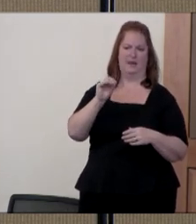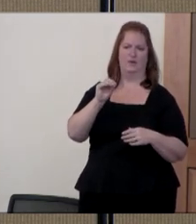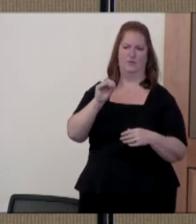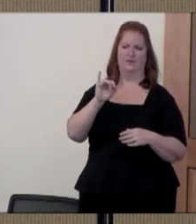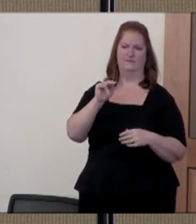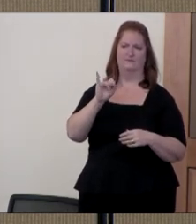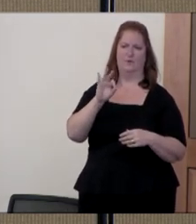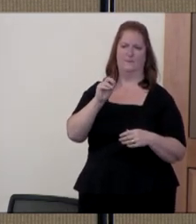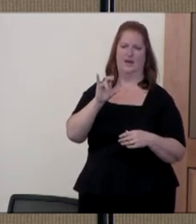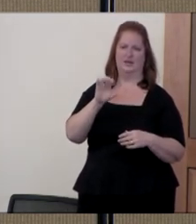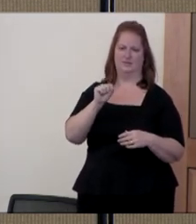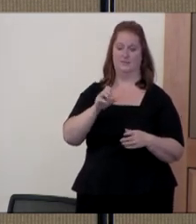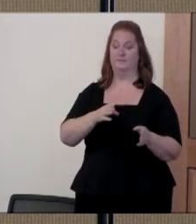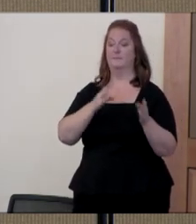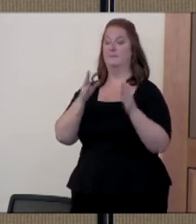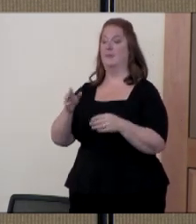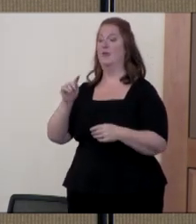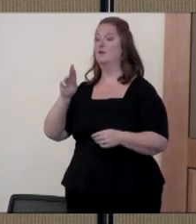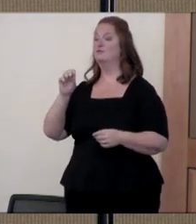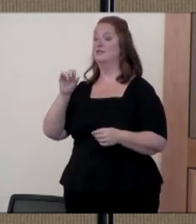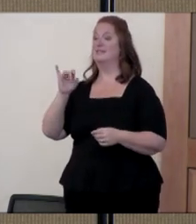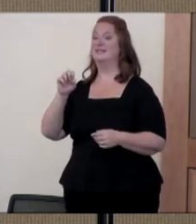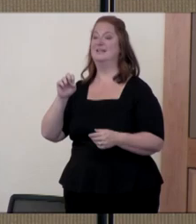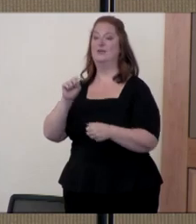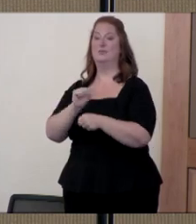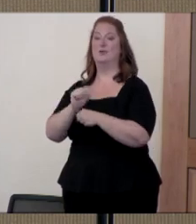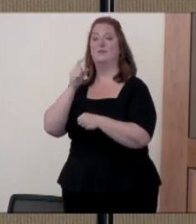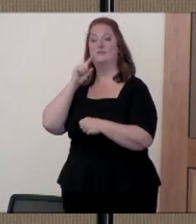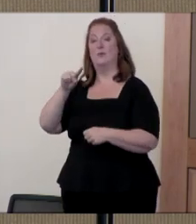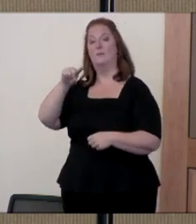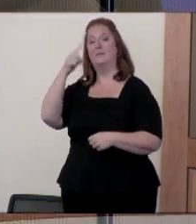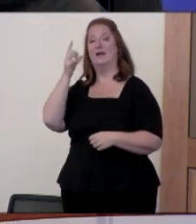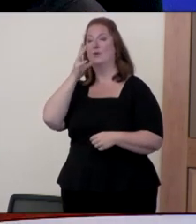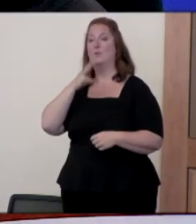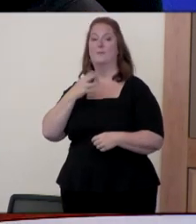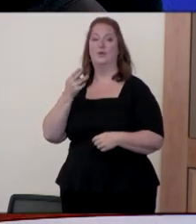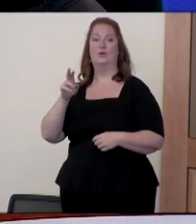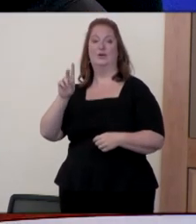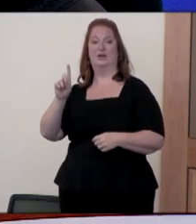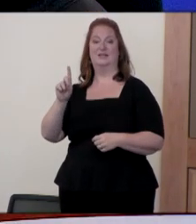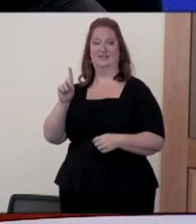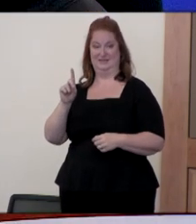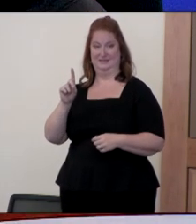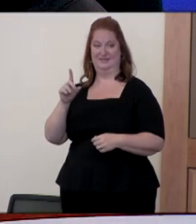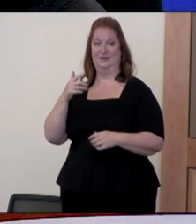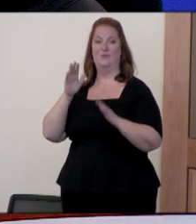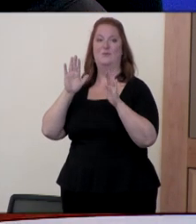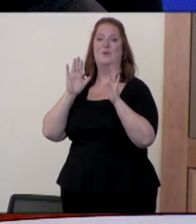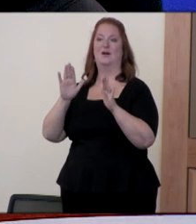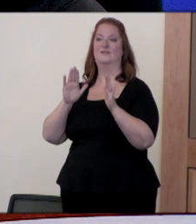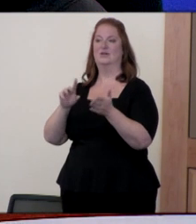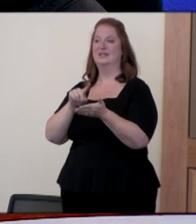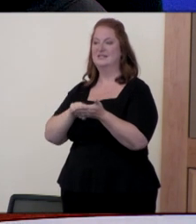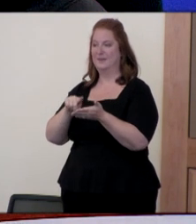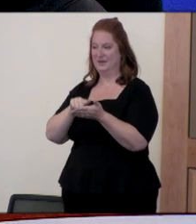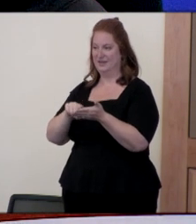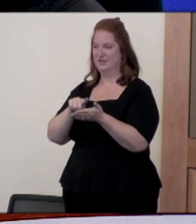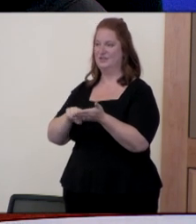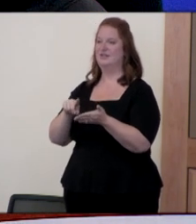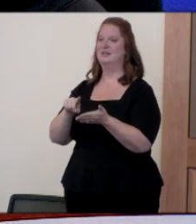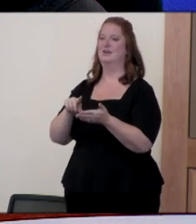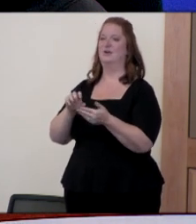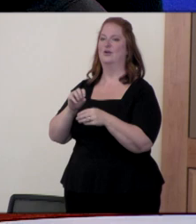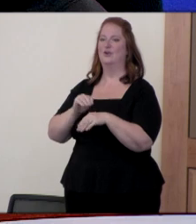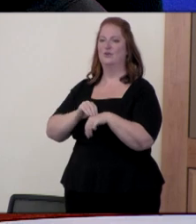there's Tressie Cottom's work around black womanhood. Her great examination that resulted in Thick and